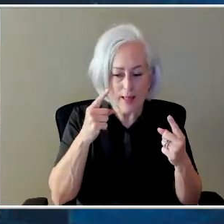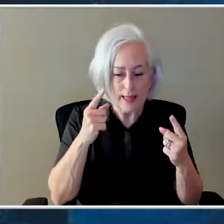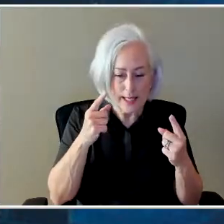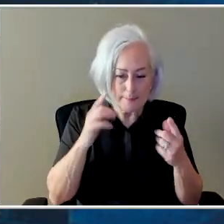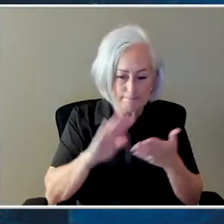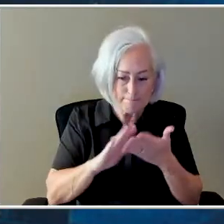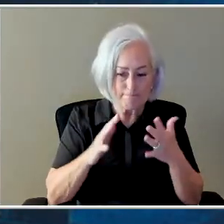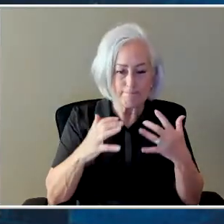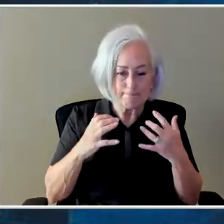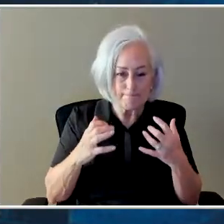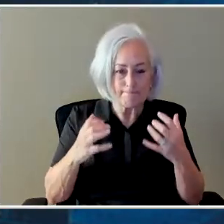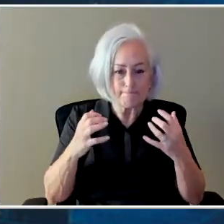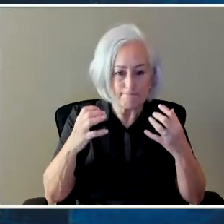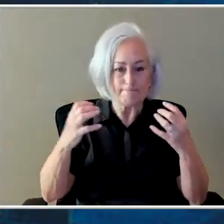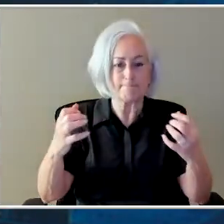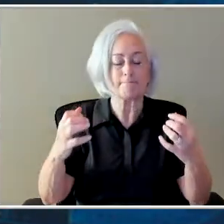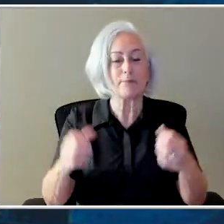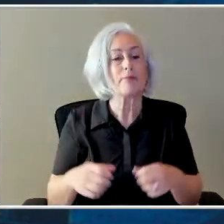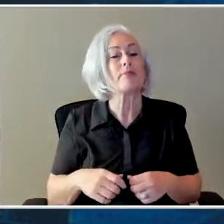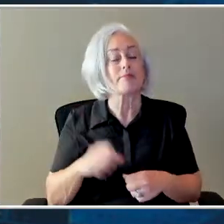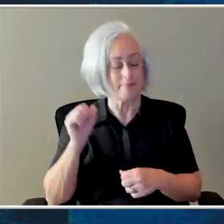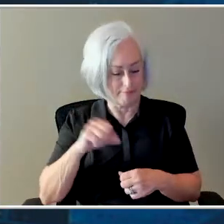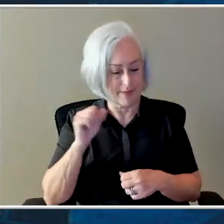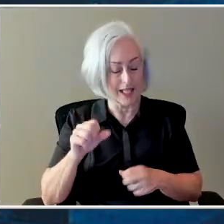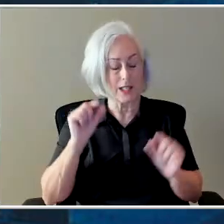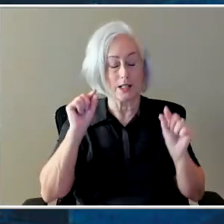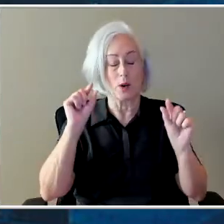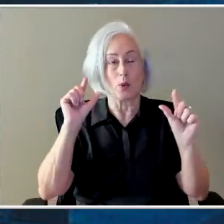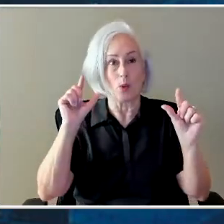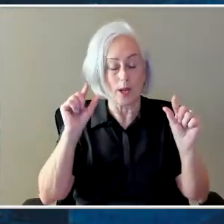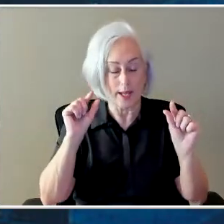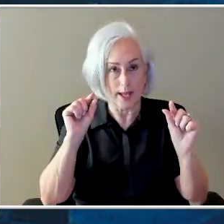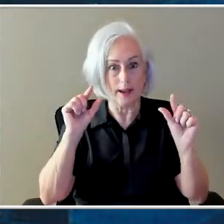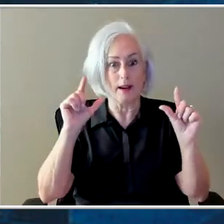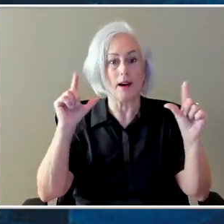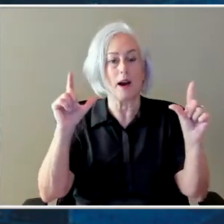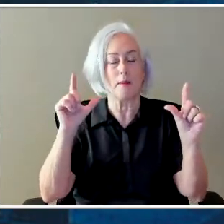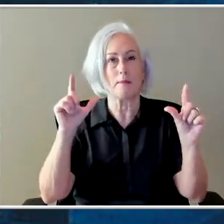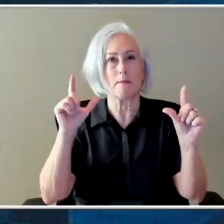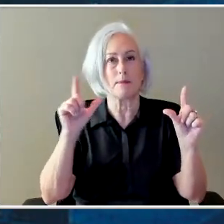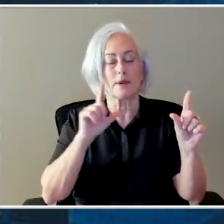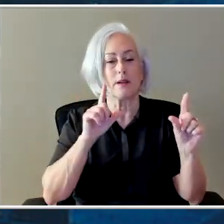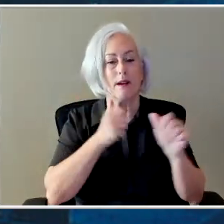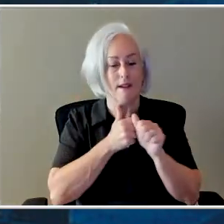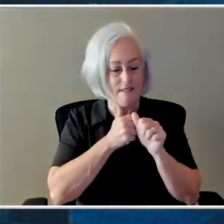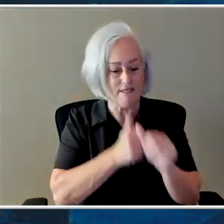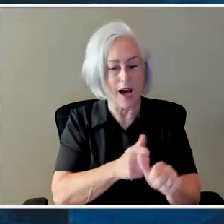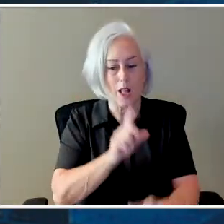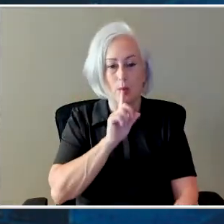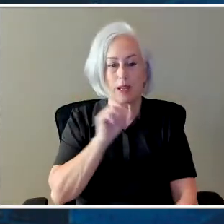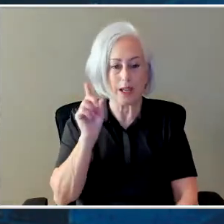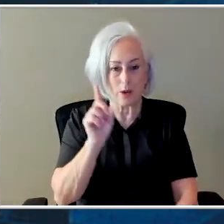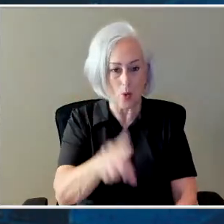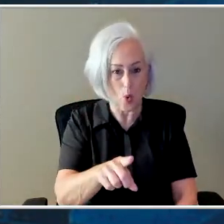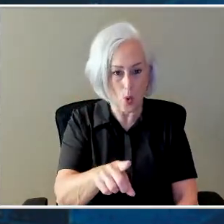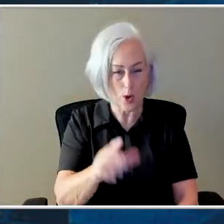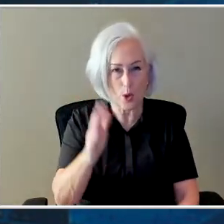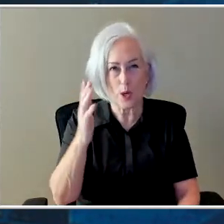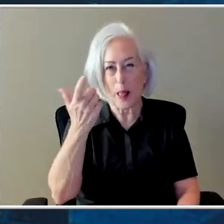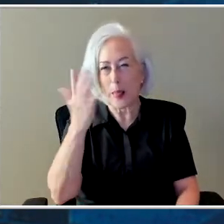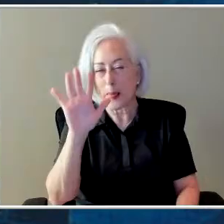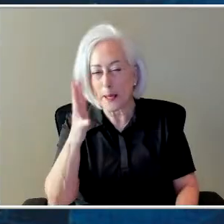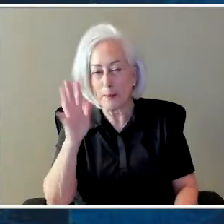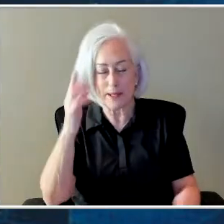was kind of saying, like once he started kind of waking up, more coming to, following commands, and actually like kind of maybe sort of being aware, even if you may not fully